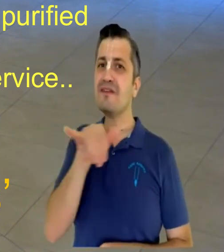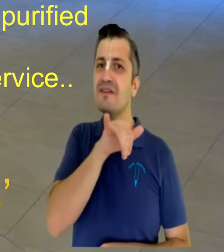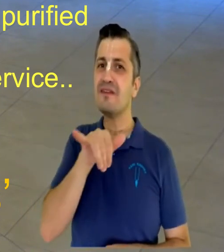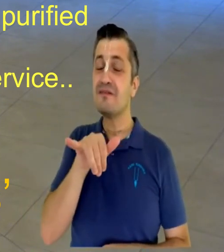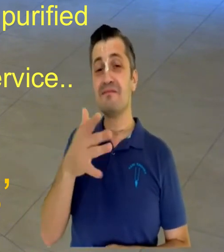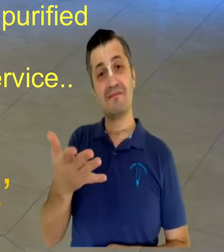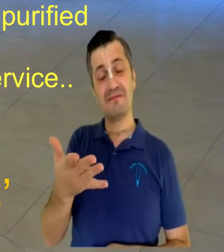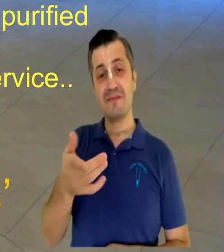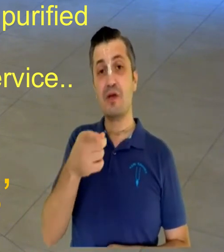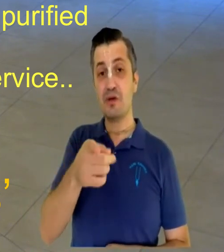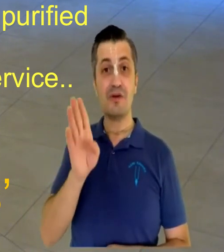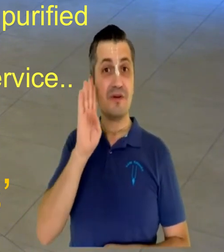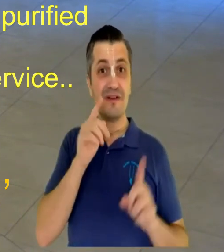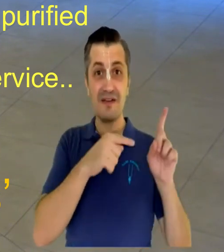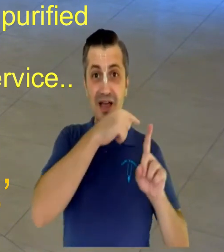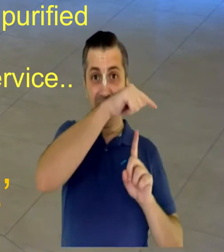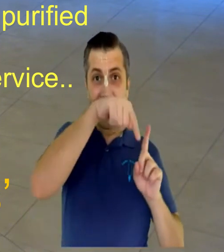Yeah. So